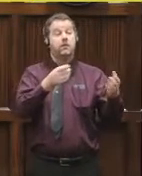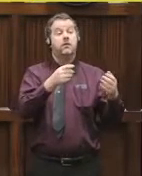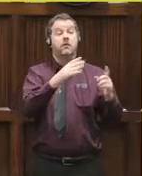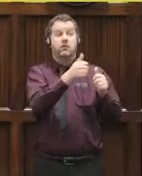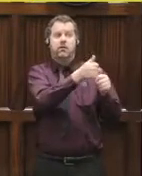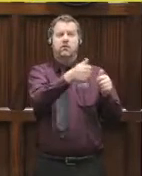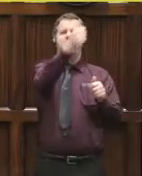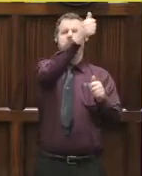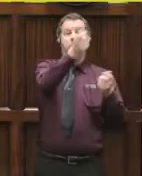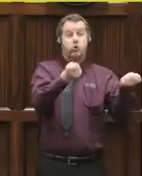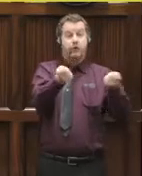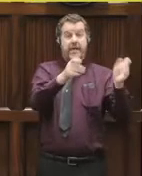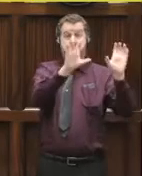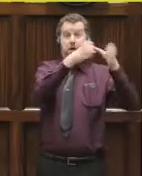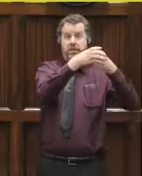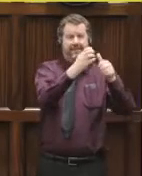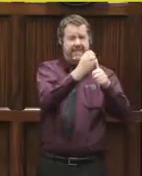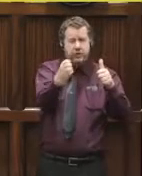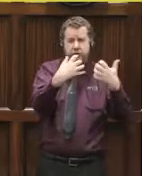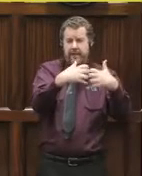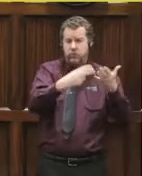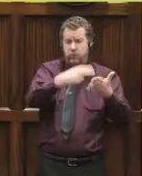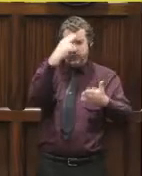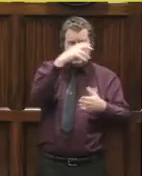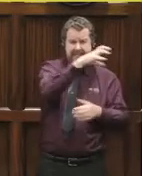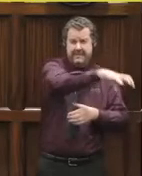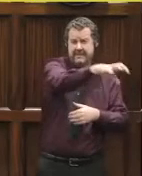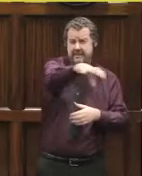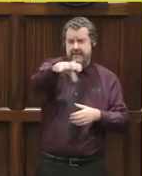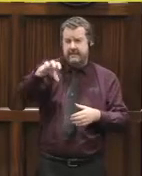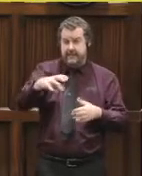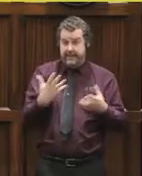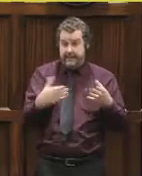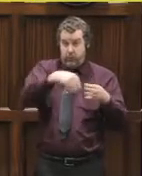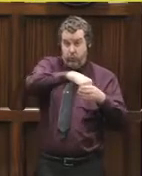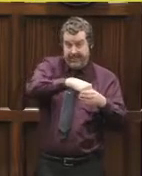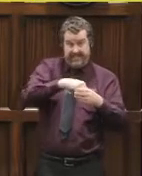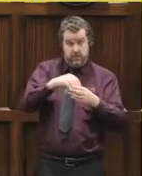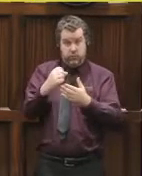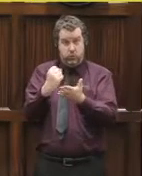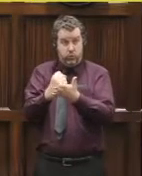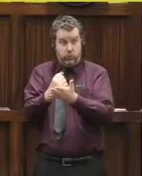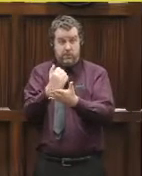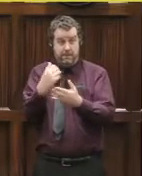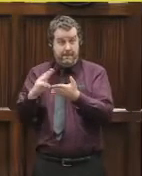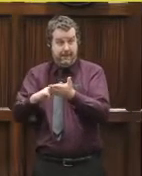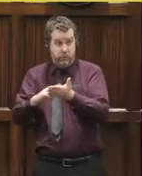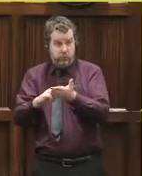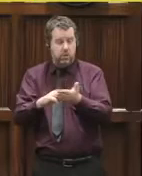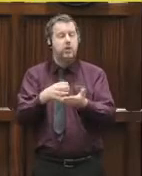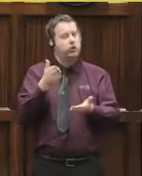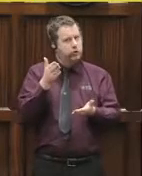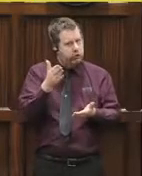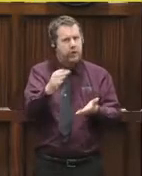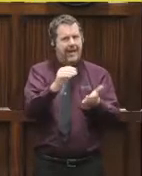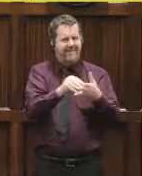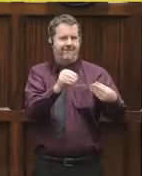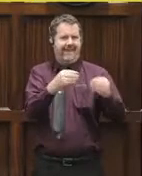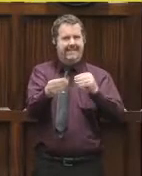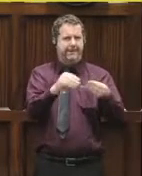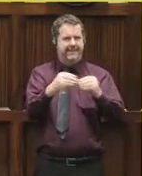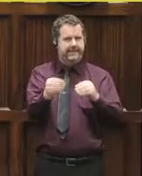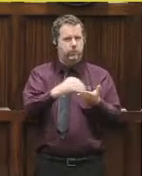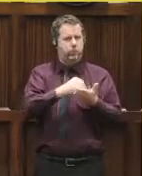each technological university, including its student numbers, shall have the flexibility to decide